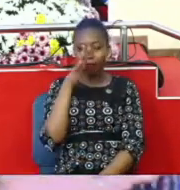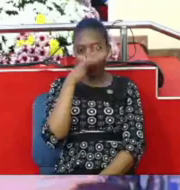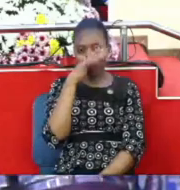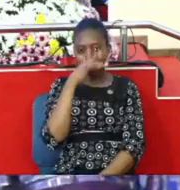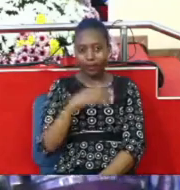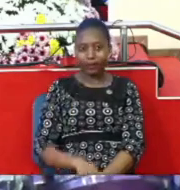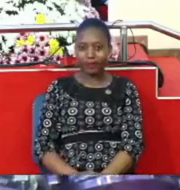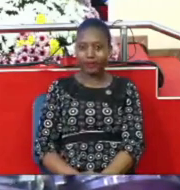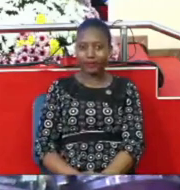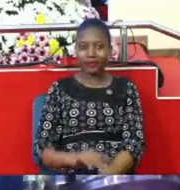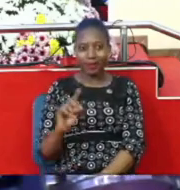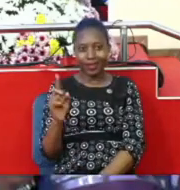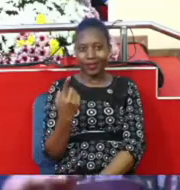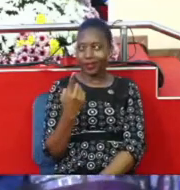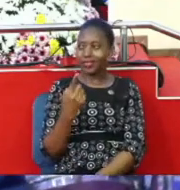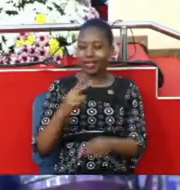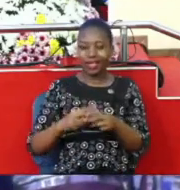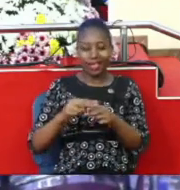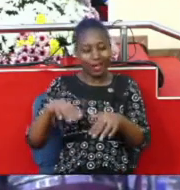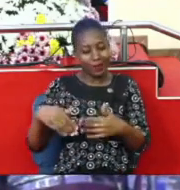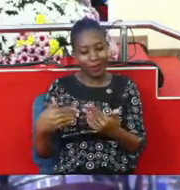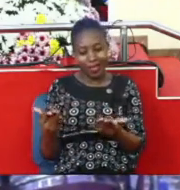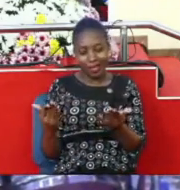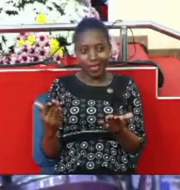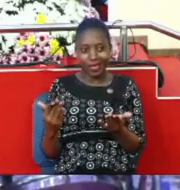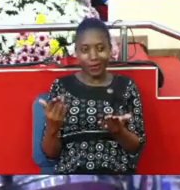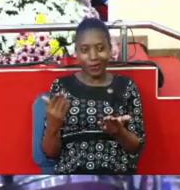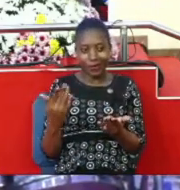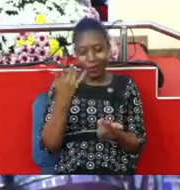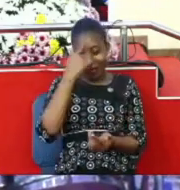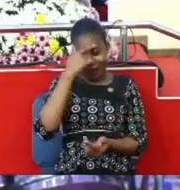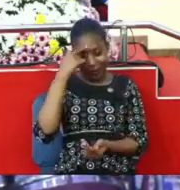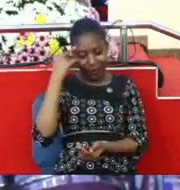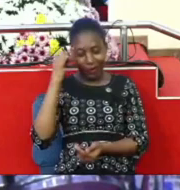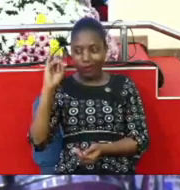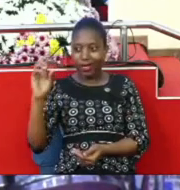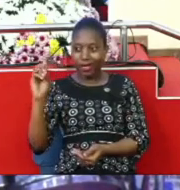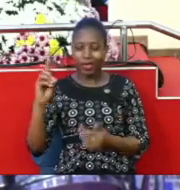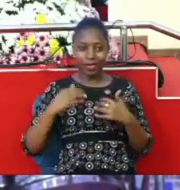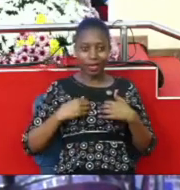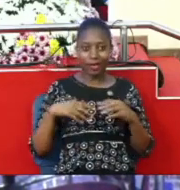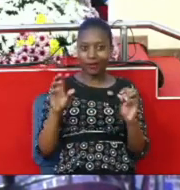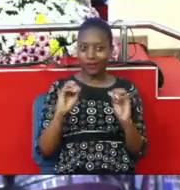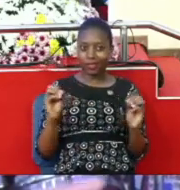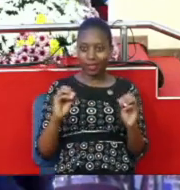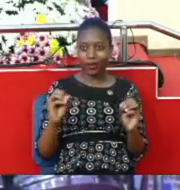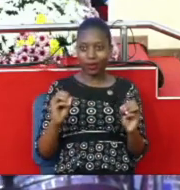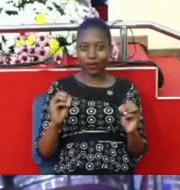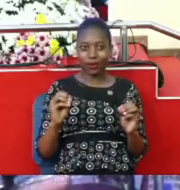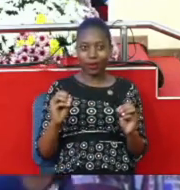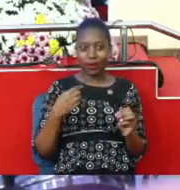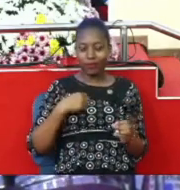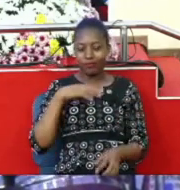Nilidanganya. First of all, the name I gave because I had no ID. Jina ambalo nilipeana maana sikuwa na kitambulisho. Was a name I had to remember because if you